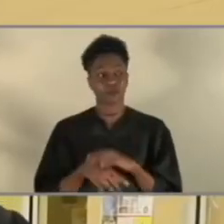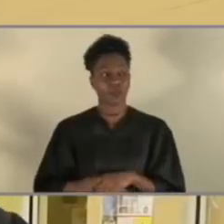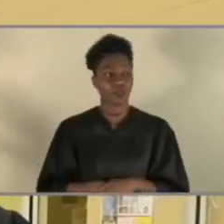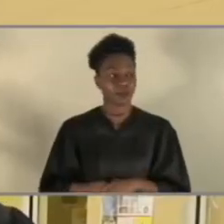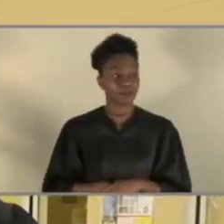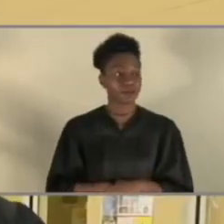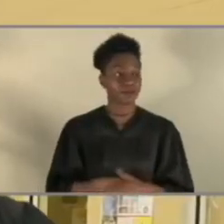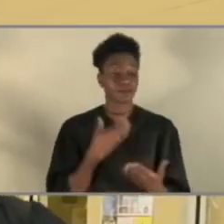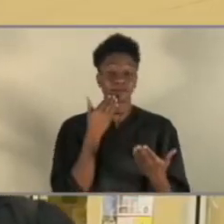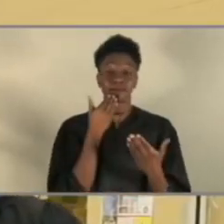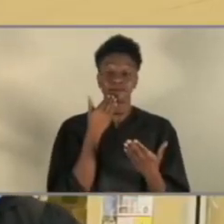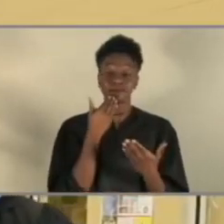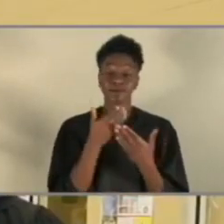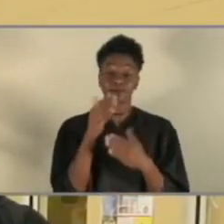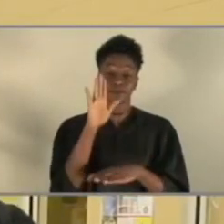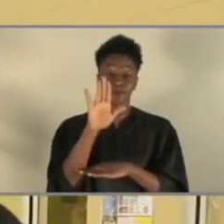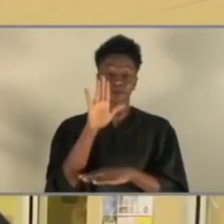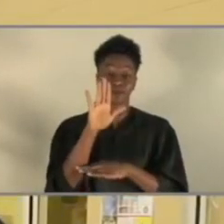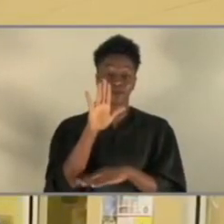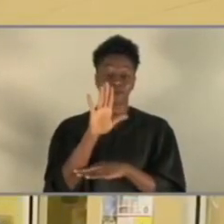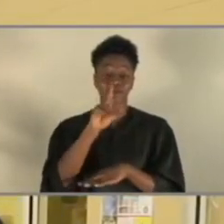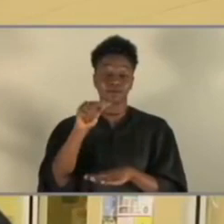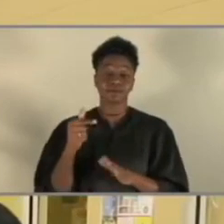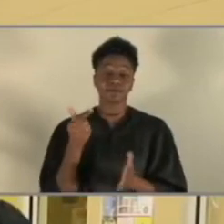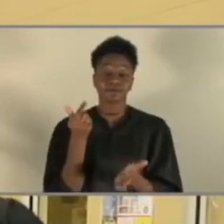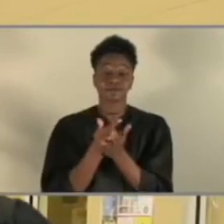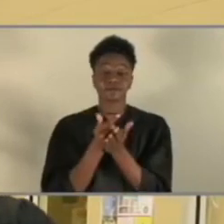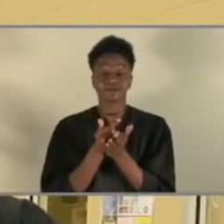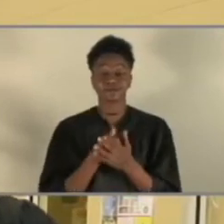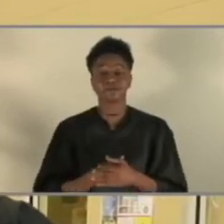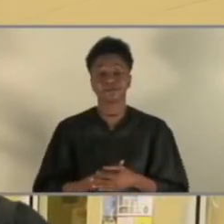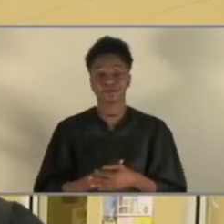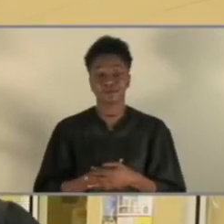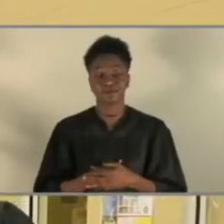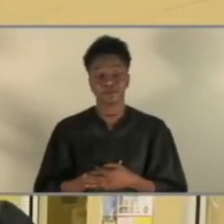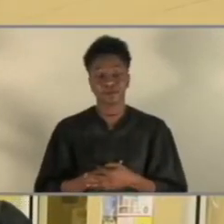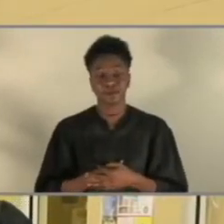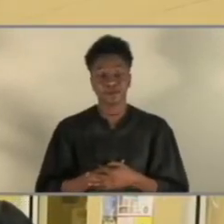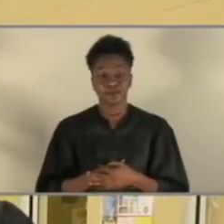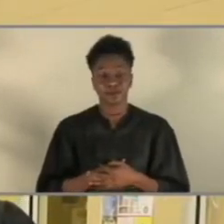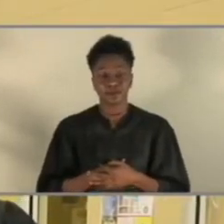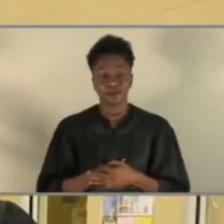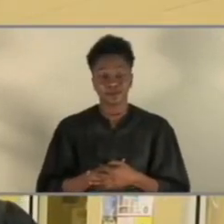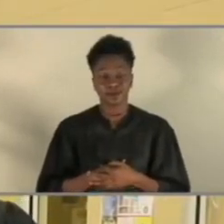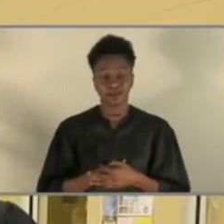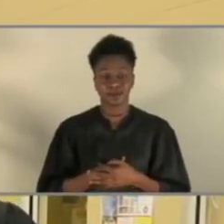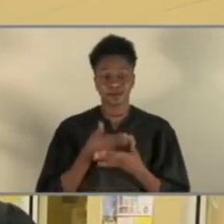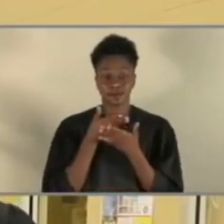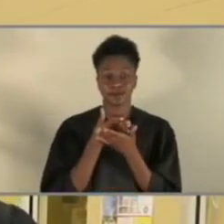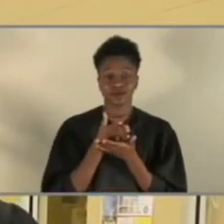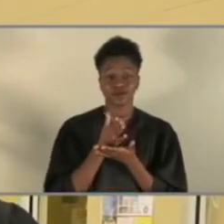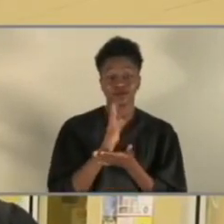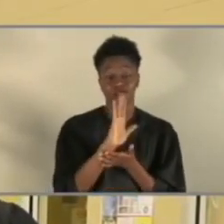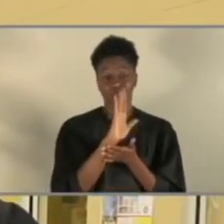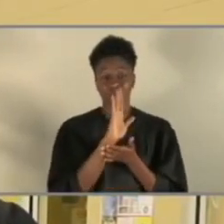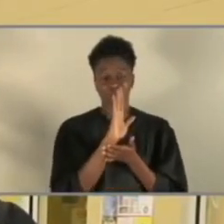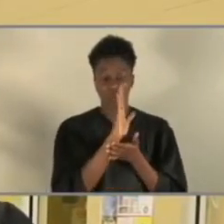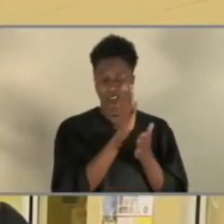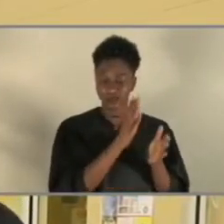Good afternoon, graduates. Rites of passage mark all phases of our lives as we pass from one state to